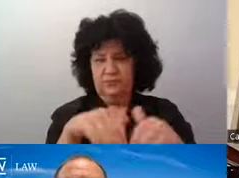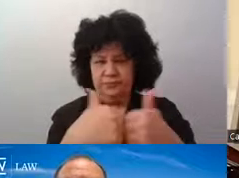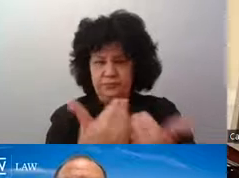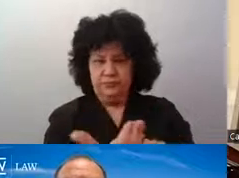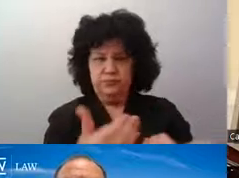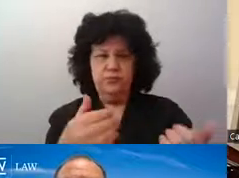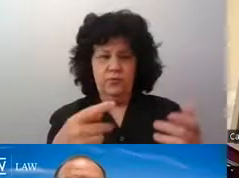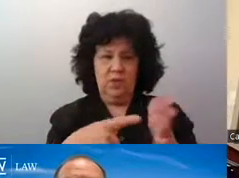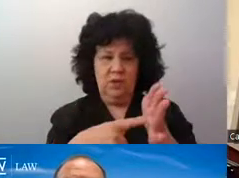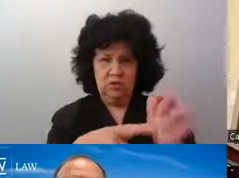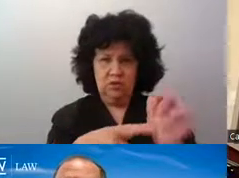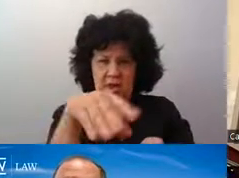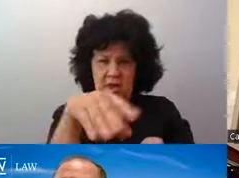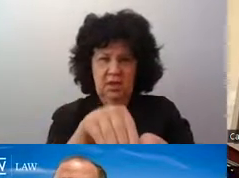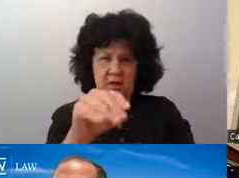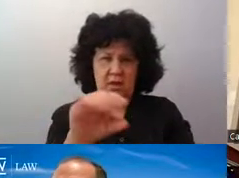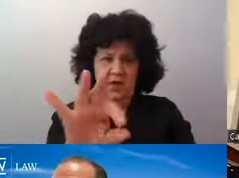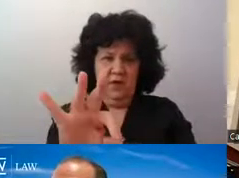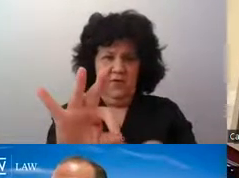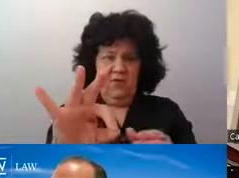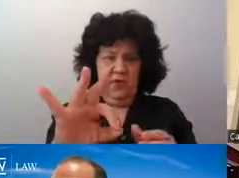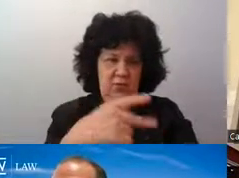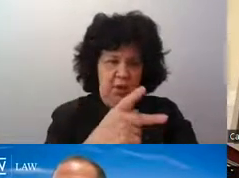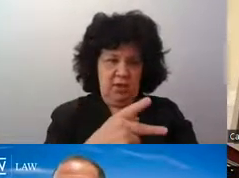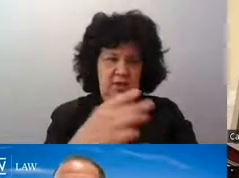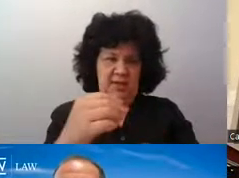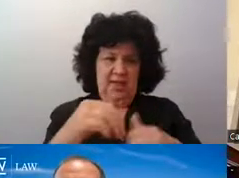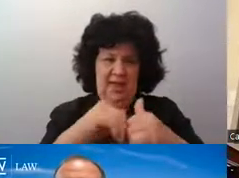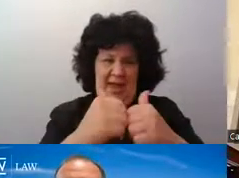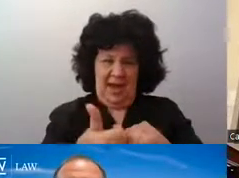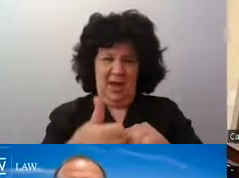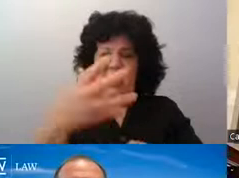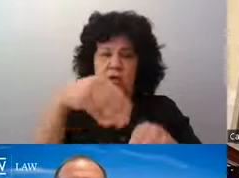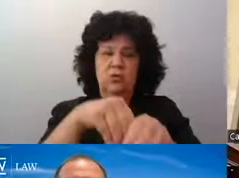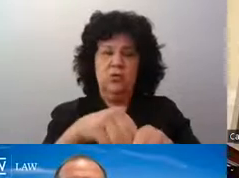products and how they're manufactured. But what I didn't see in there